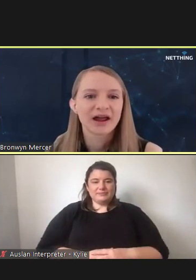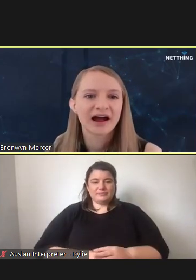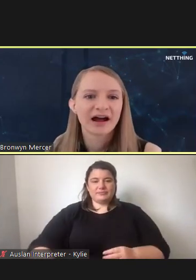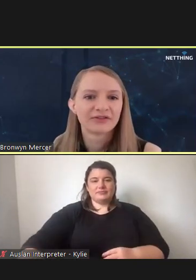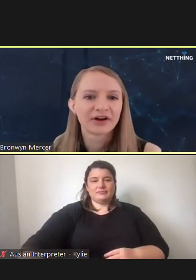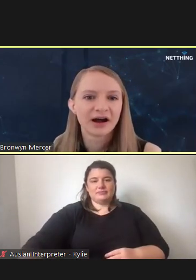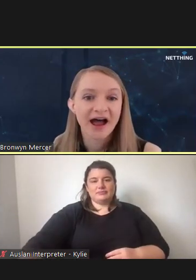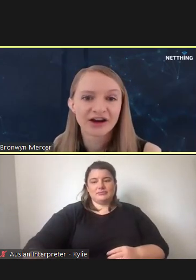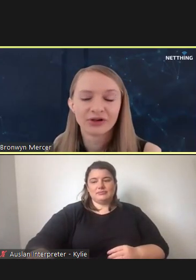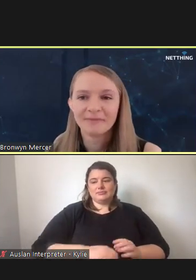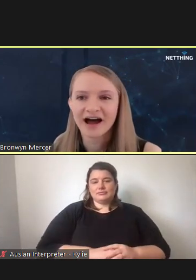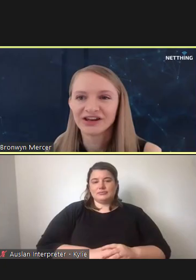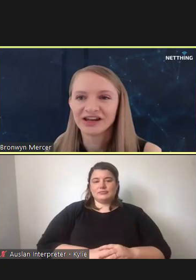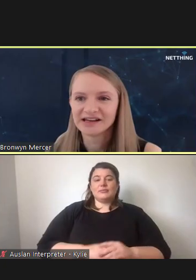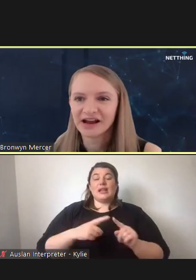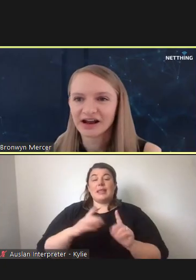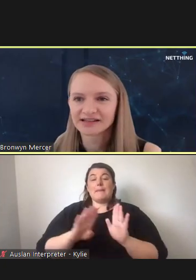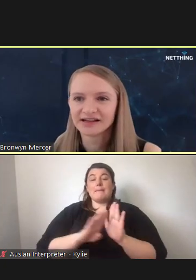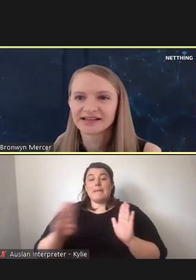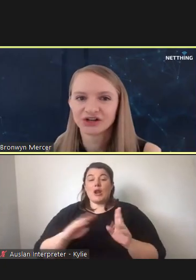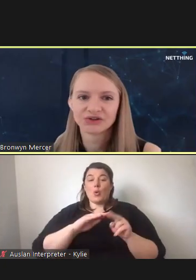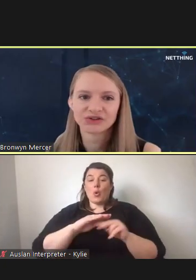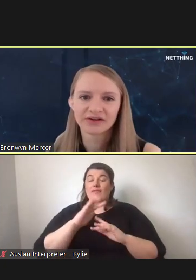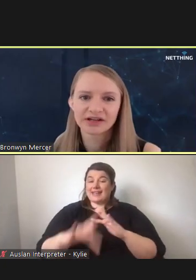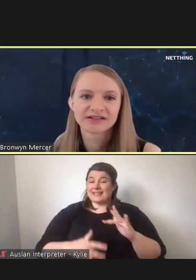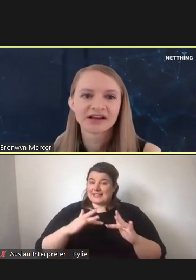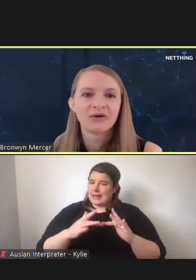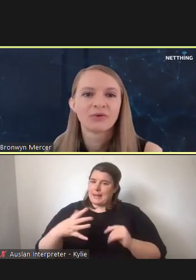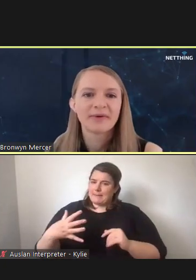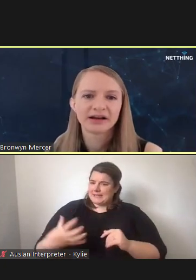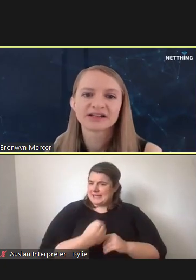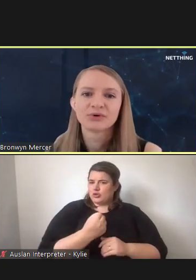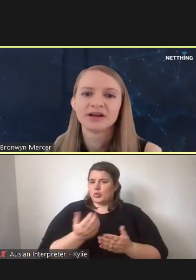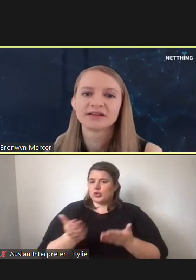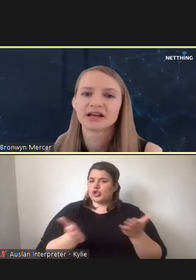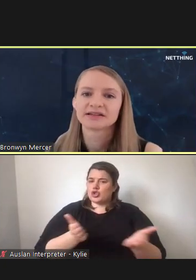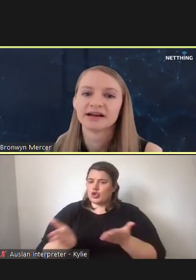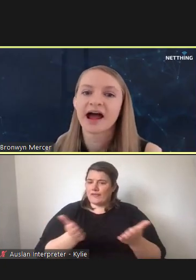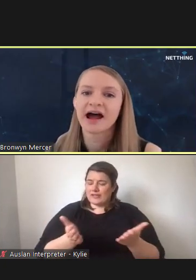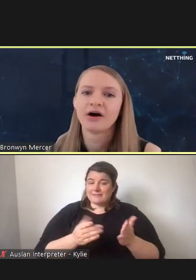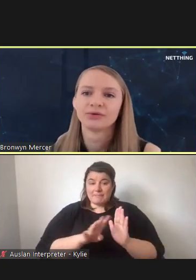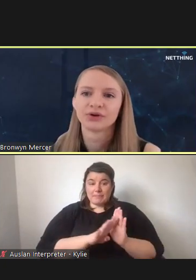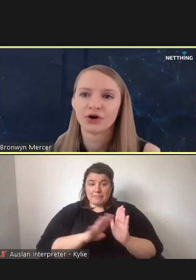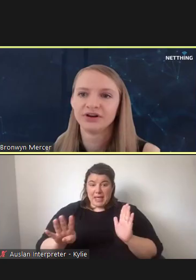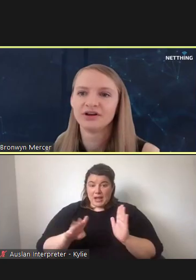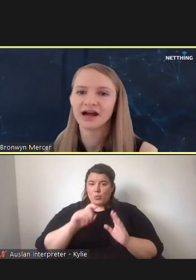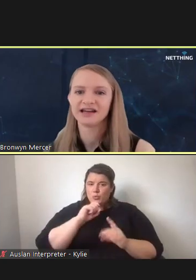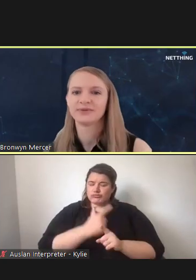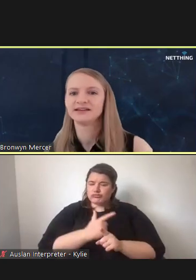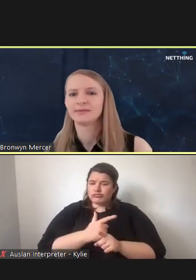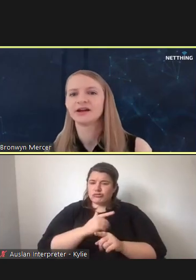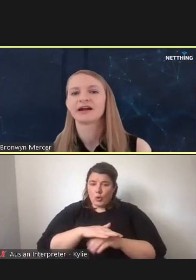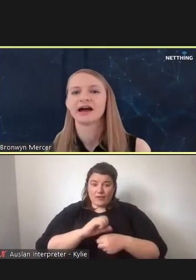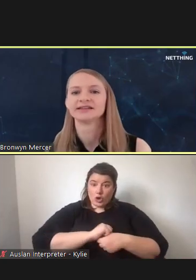Next, we have a panel about internet as an essential service, where panelists will be discussing how the